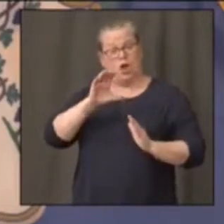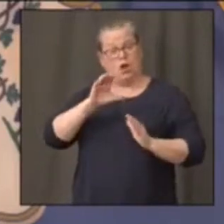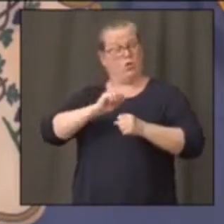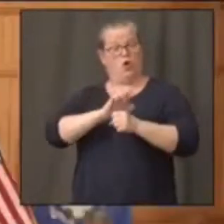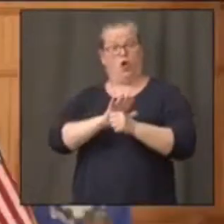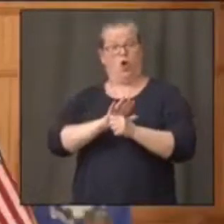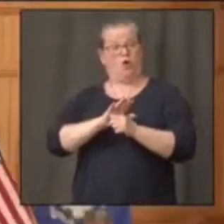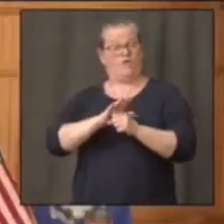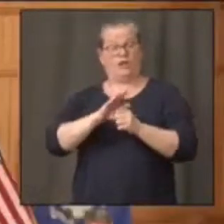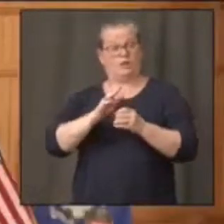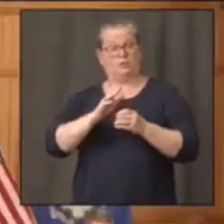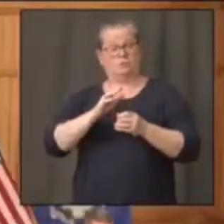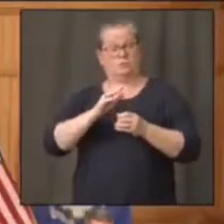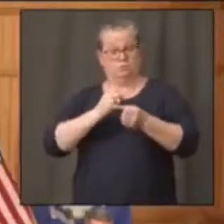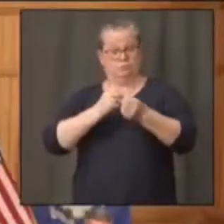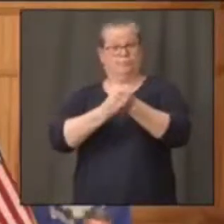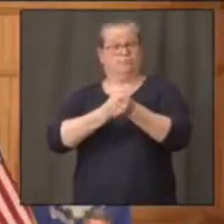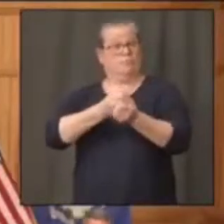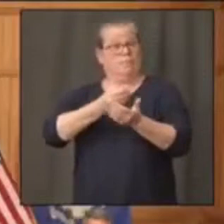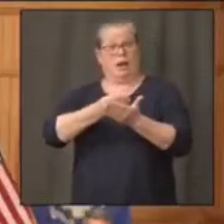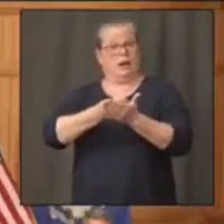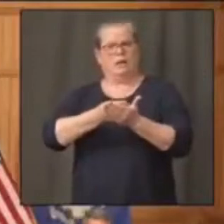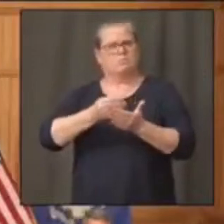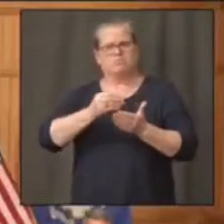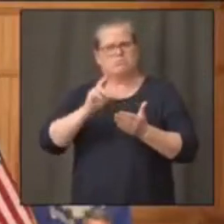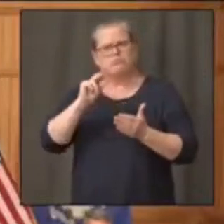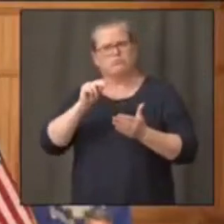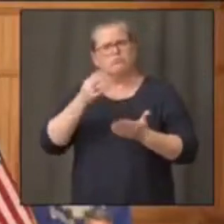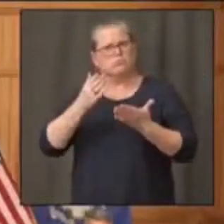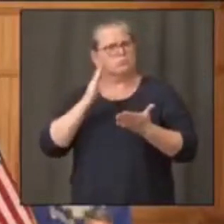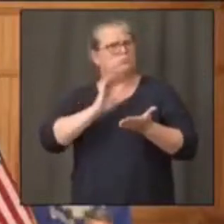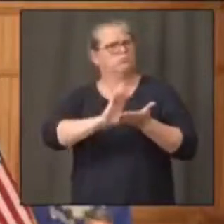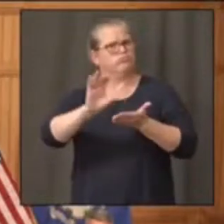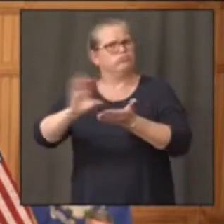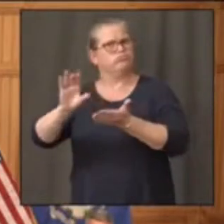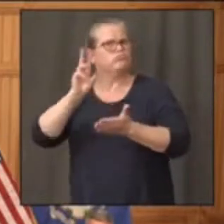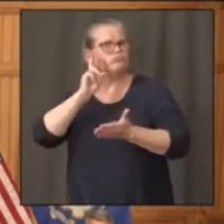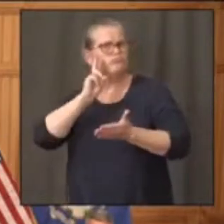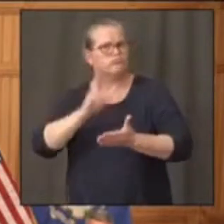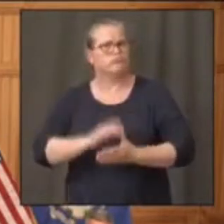Okay, thank you. The Connecticut Mirror.